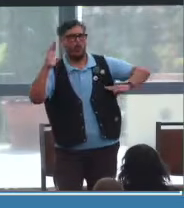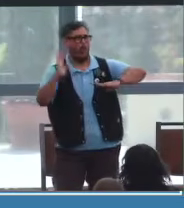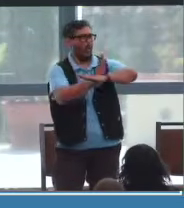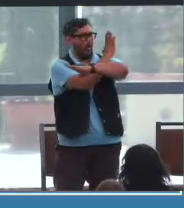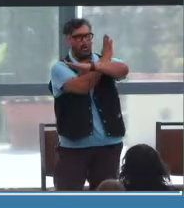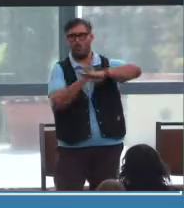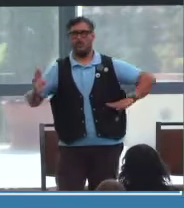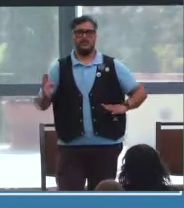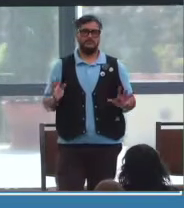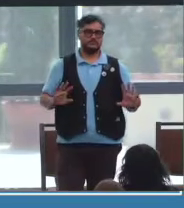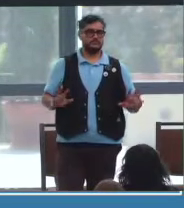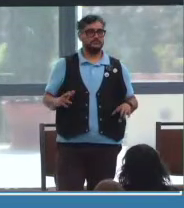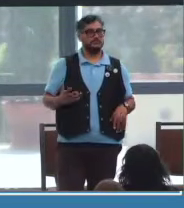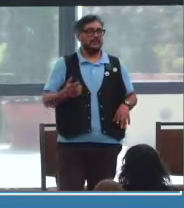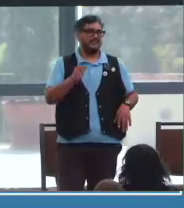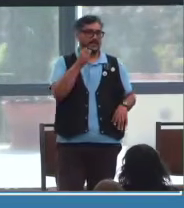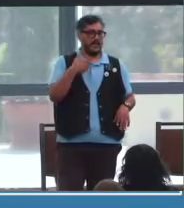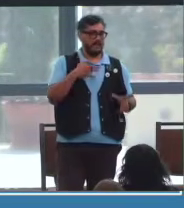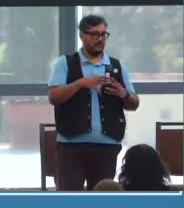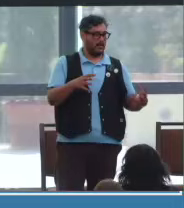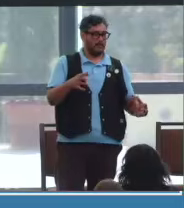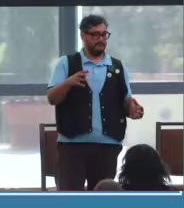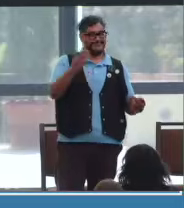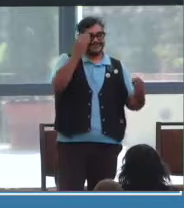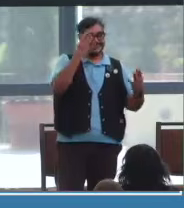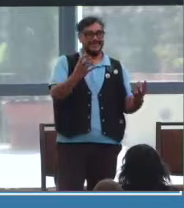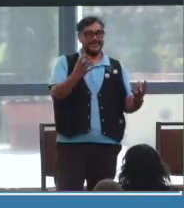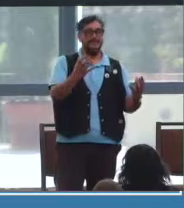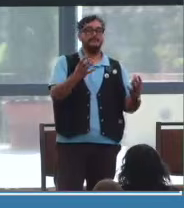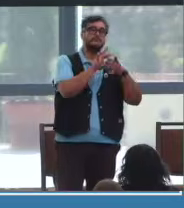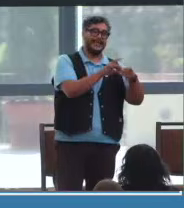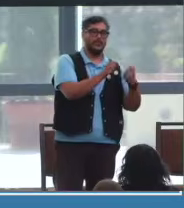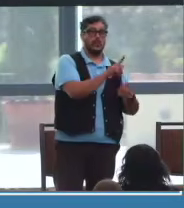and anxiety. Again, we don't have data on that for lupus patients.